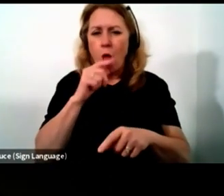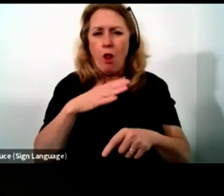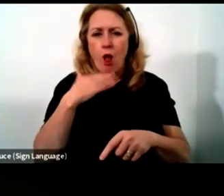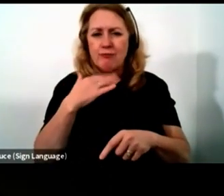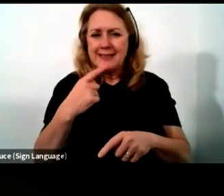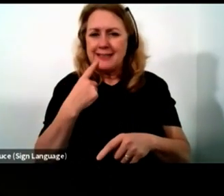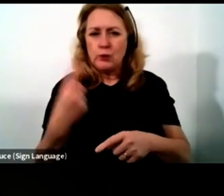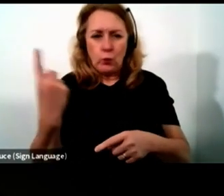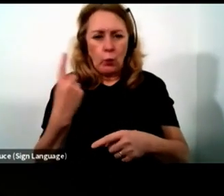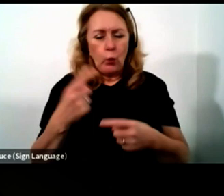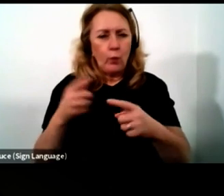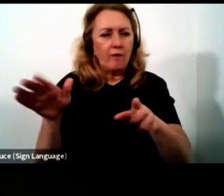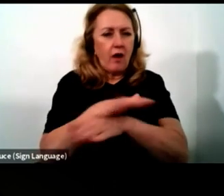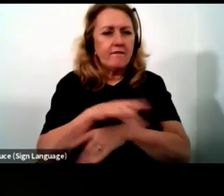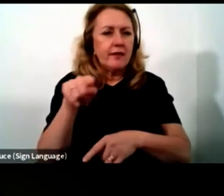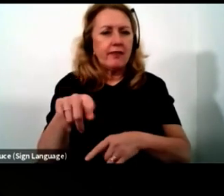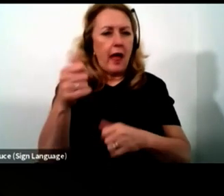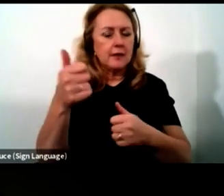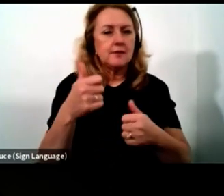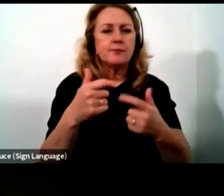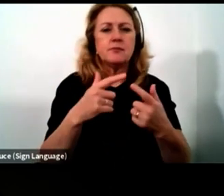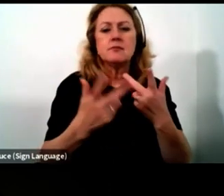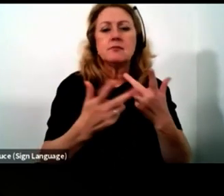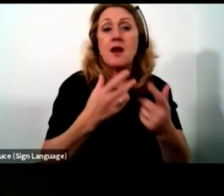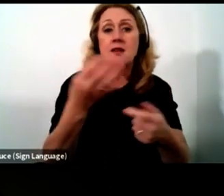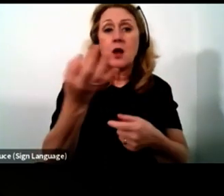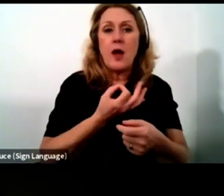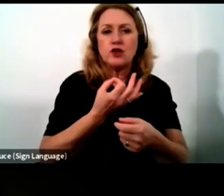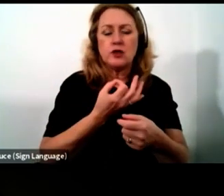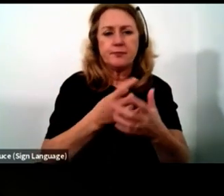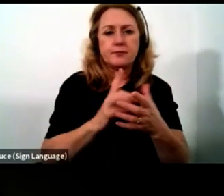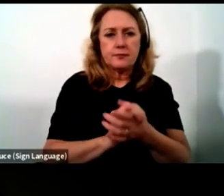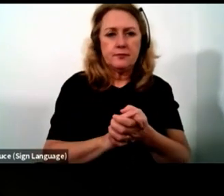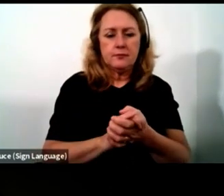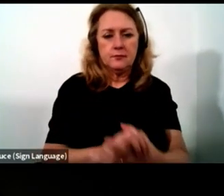quickly and ask if I can get another question here.